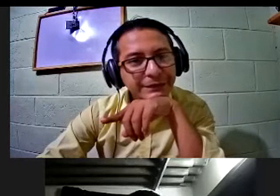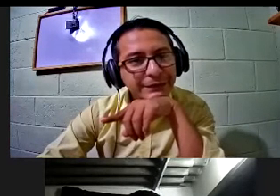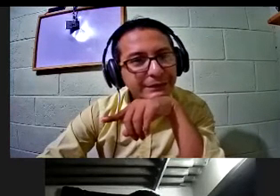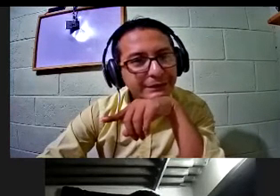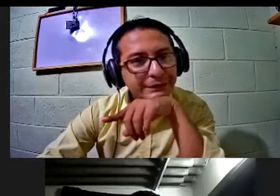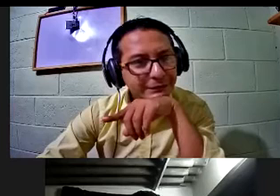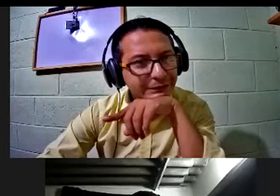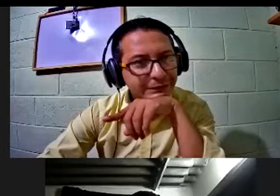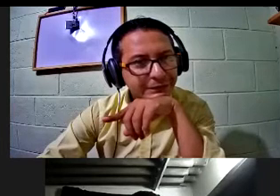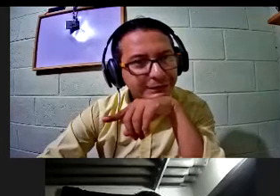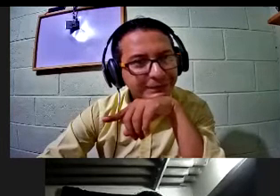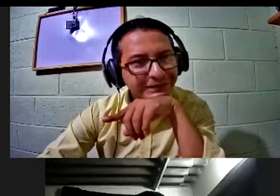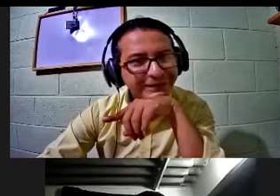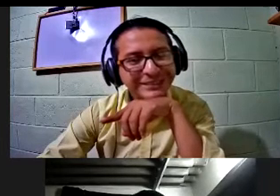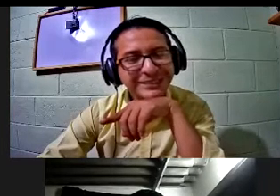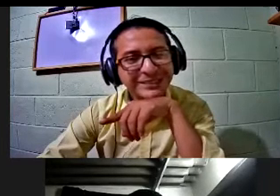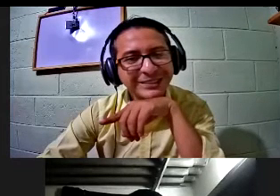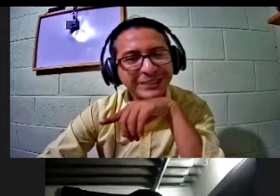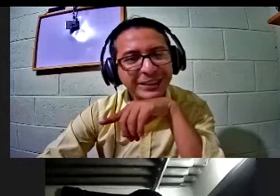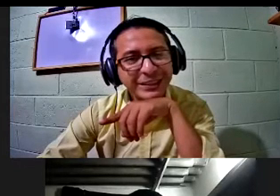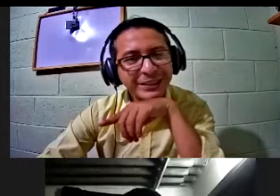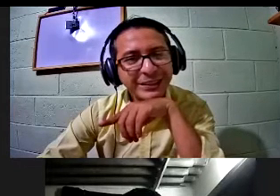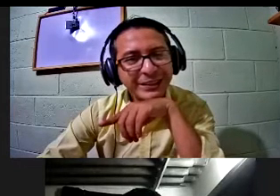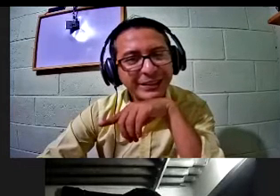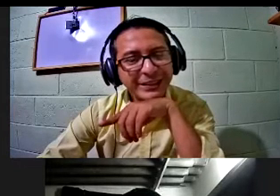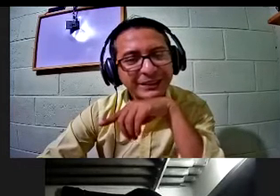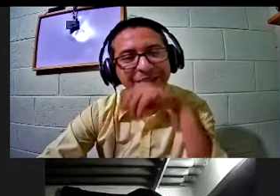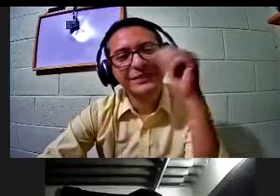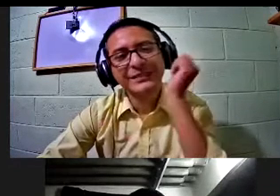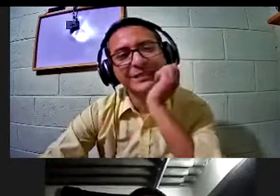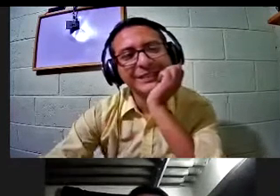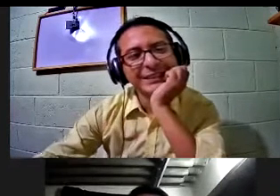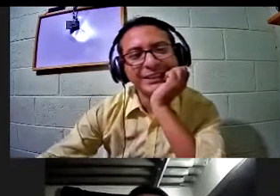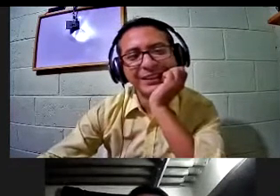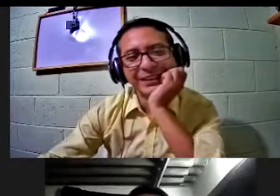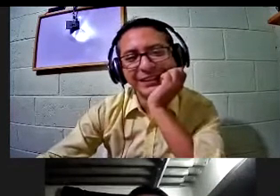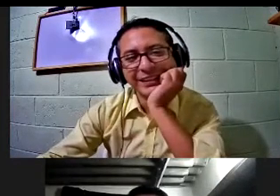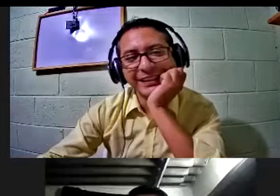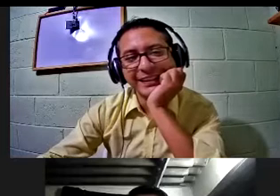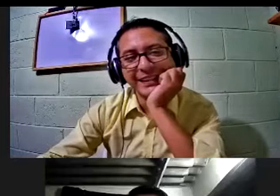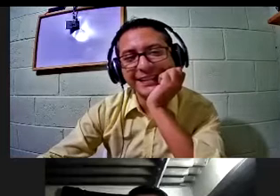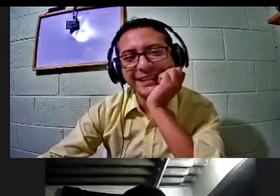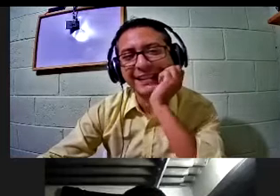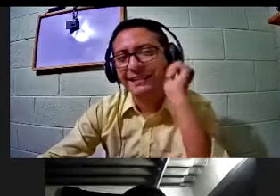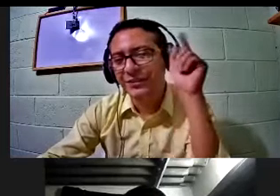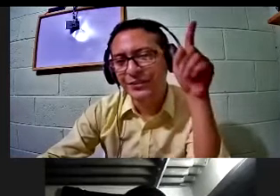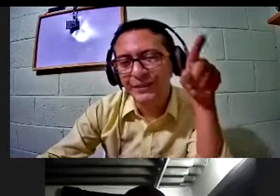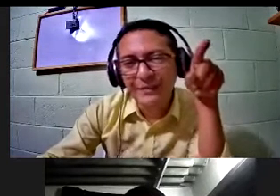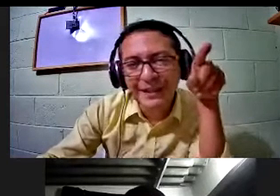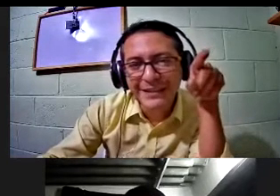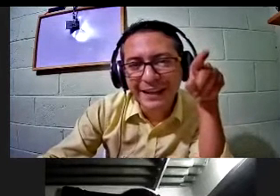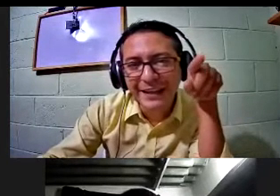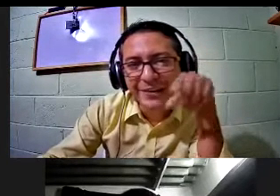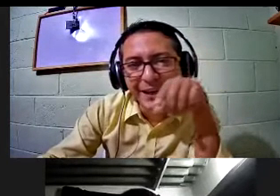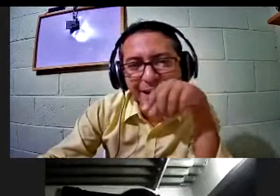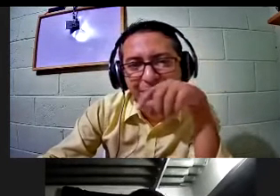Marielos, Mariela, I don't know, I'm wrong. See, good. Okay, let's see, let's see. Just give me